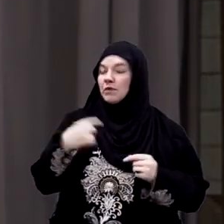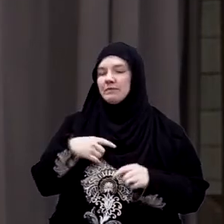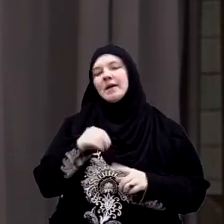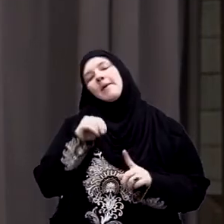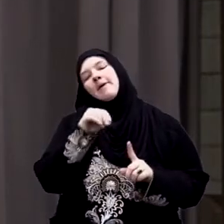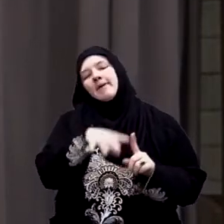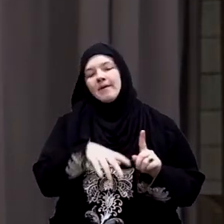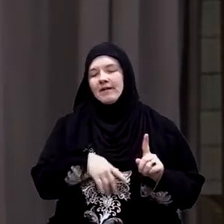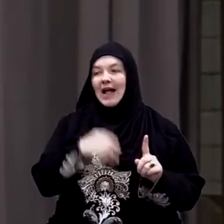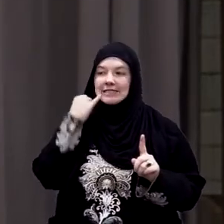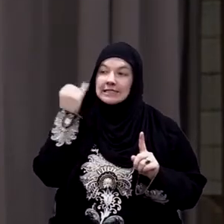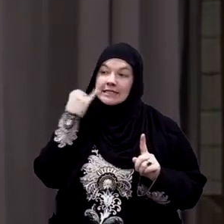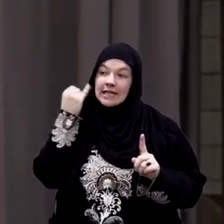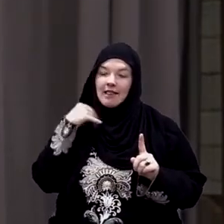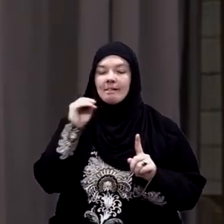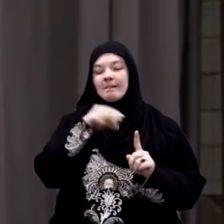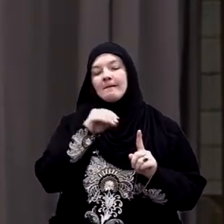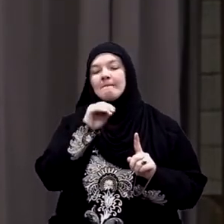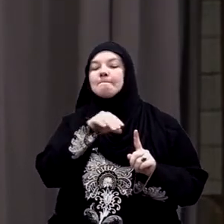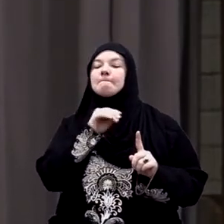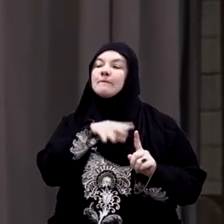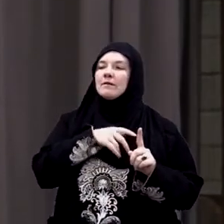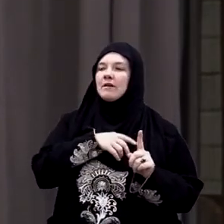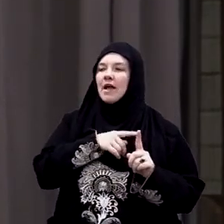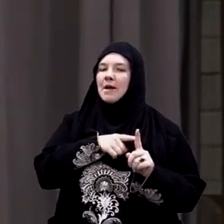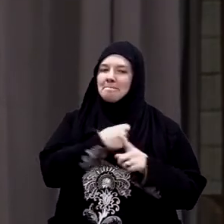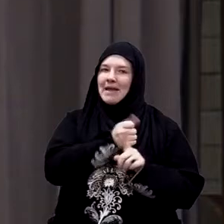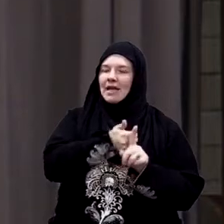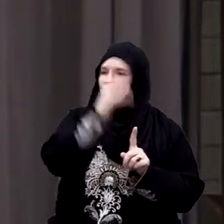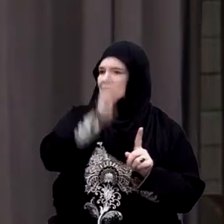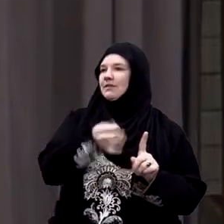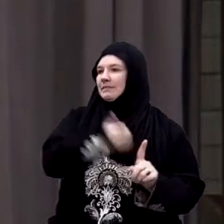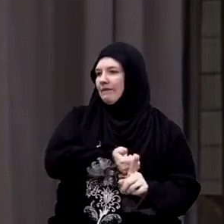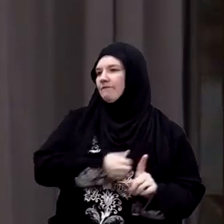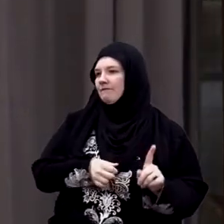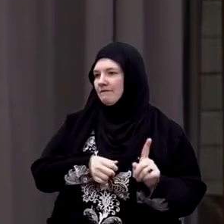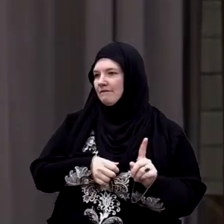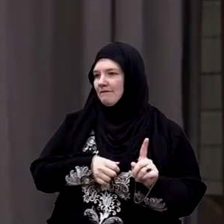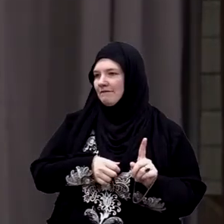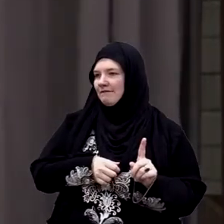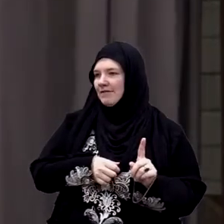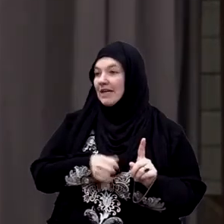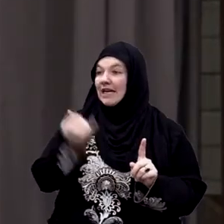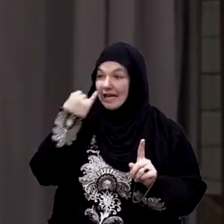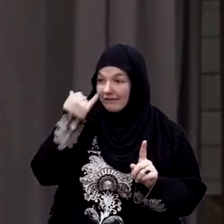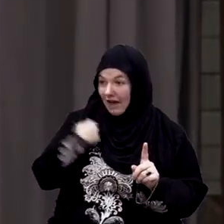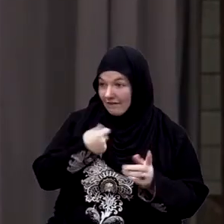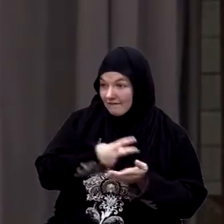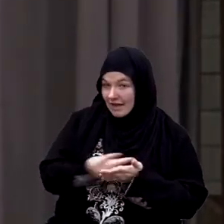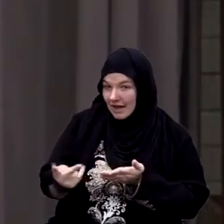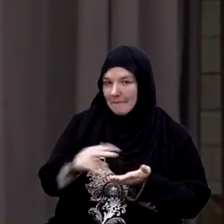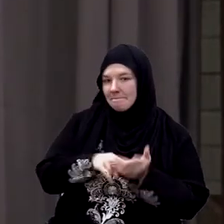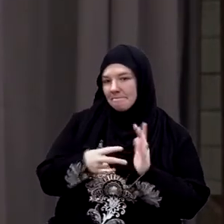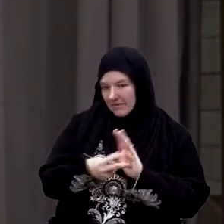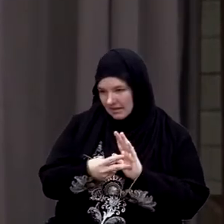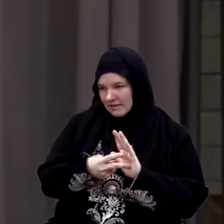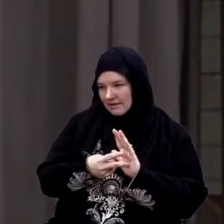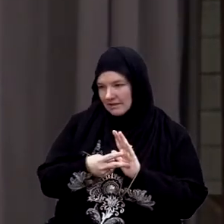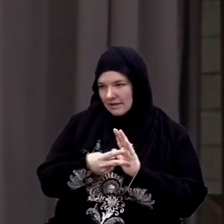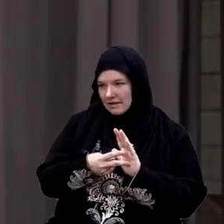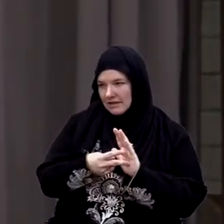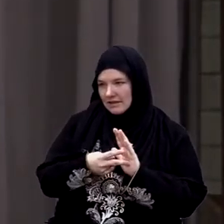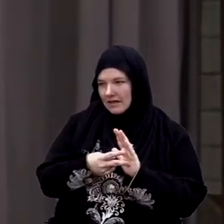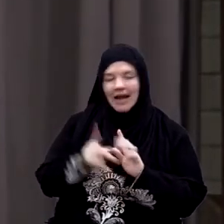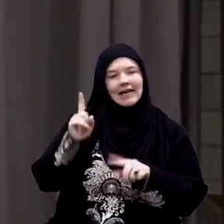pleases her. So use your leverage and convince him. And if you fail, it means the matter is beyond